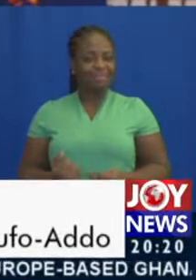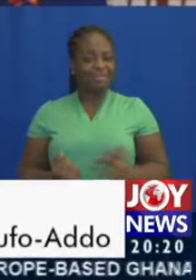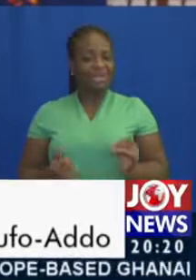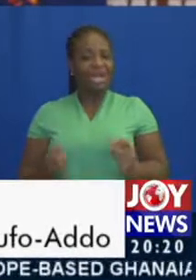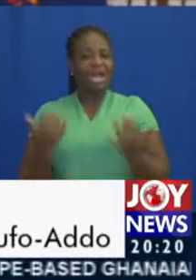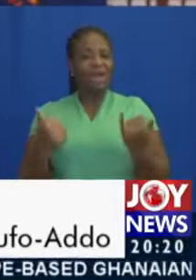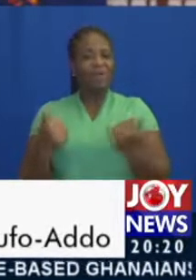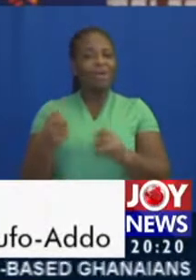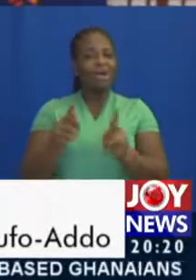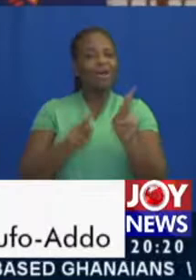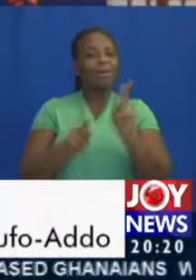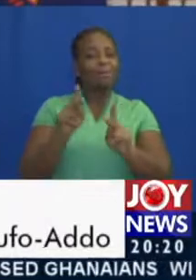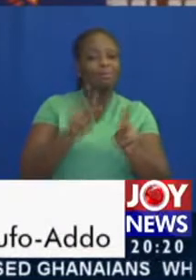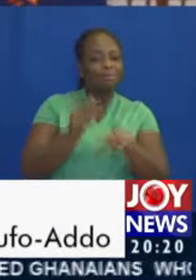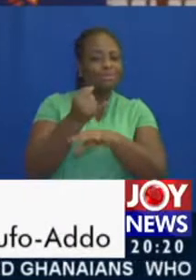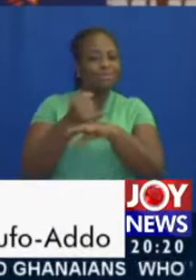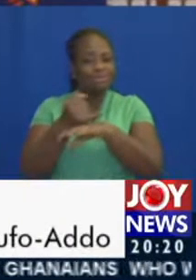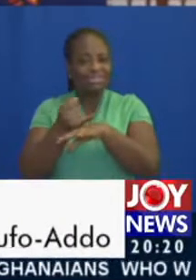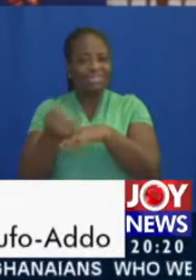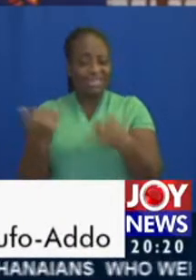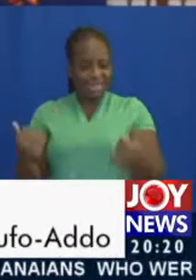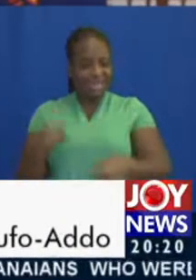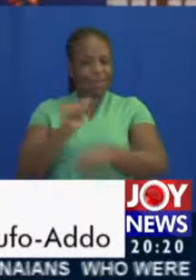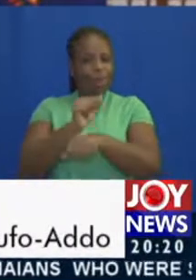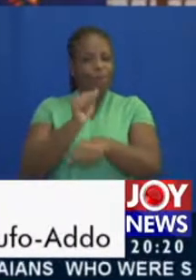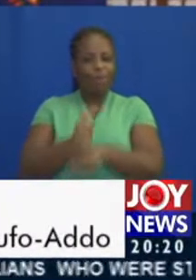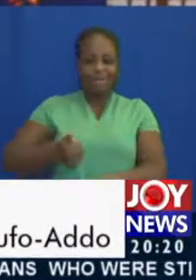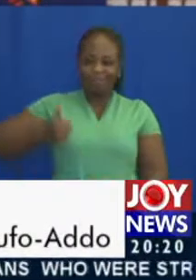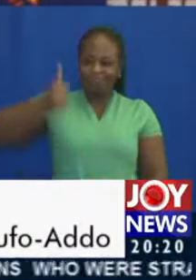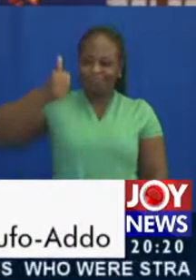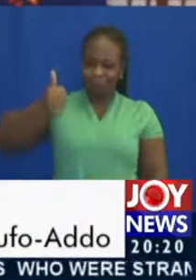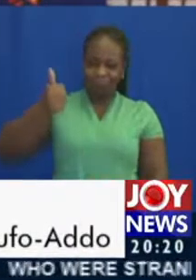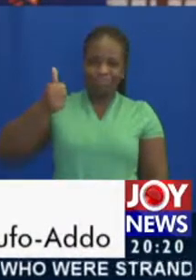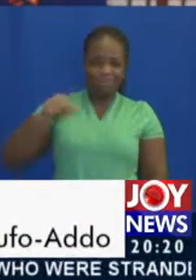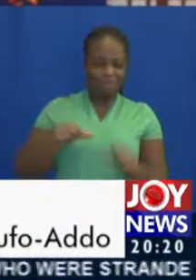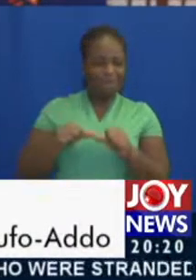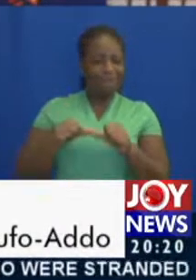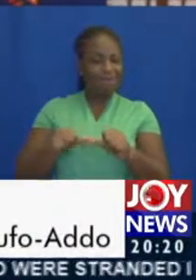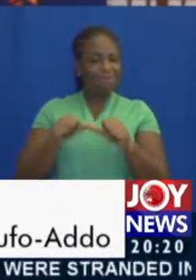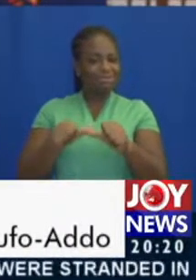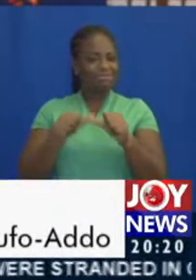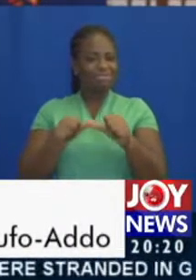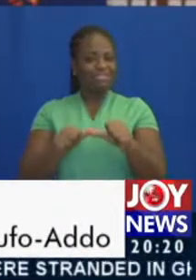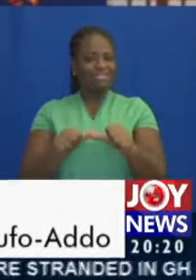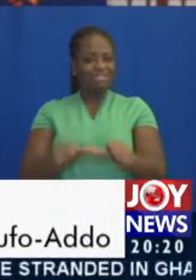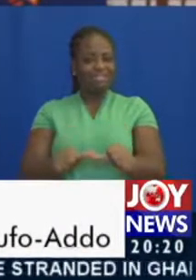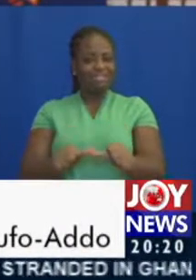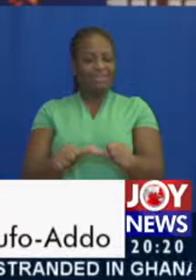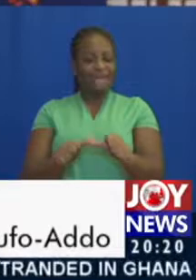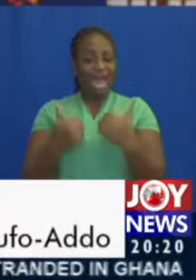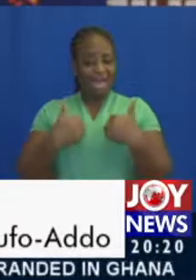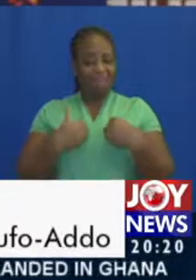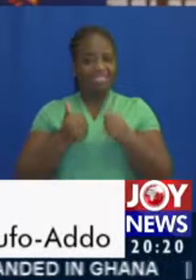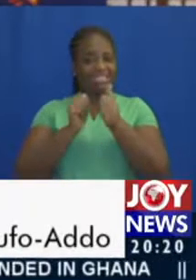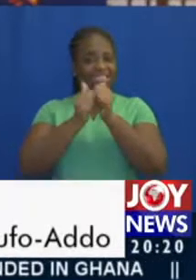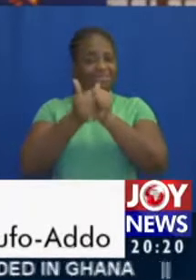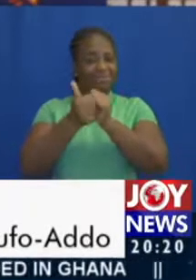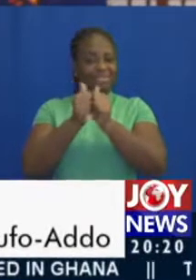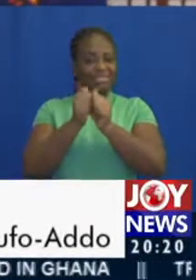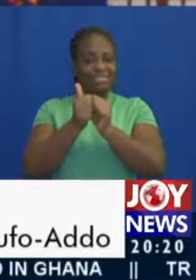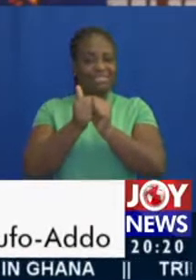continue to function effectively. There continues to be vigorous public debate on issues of public